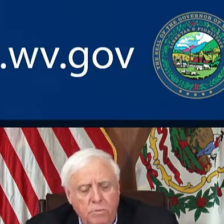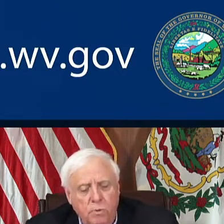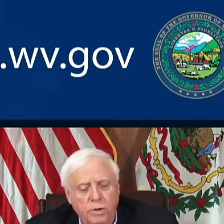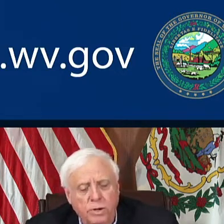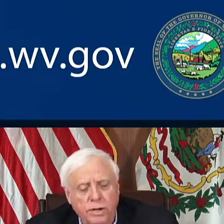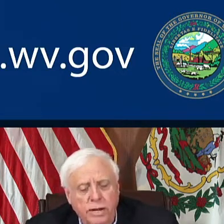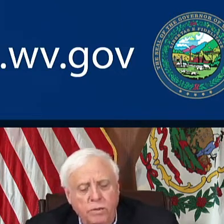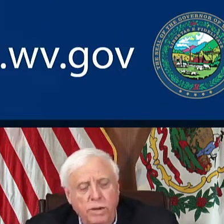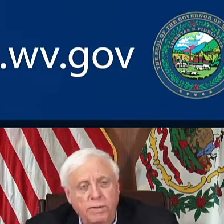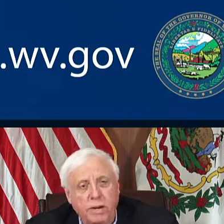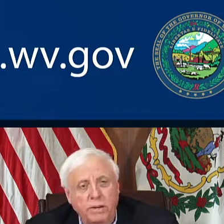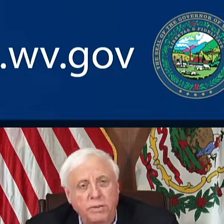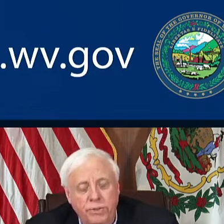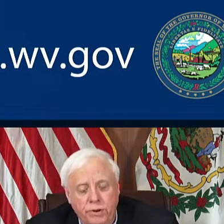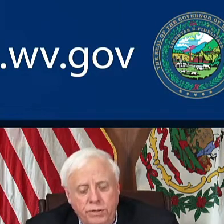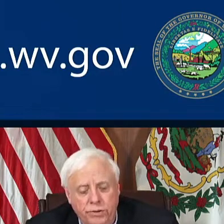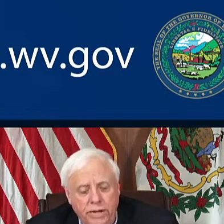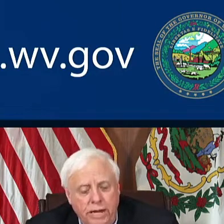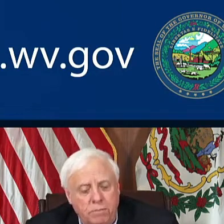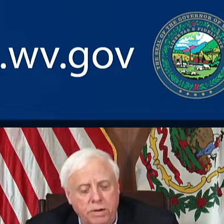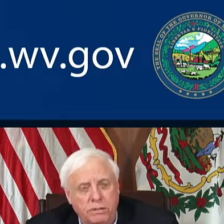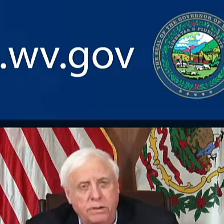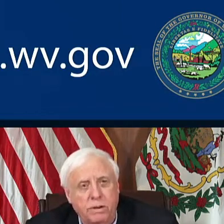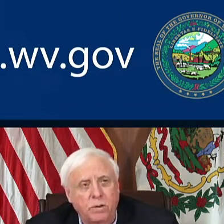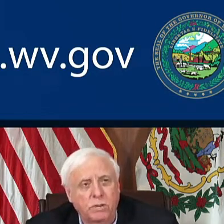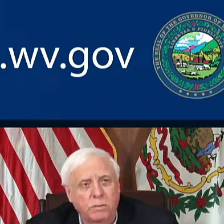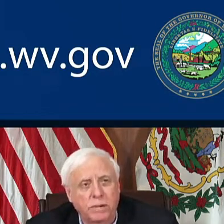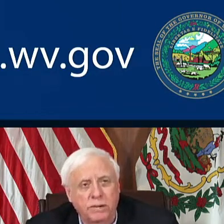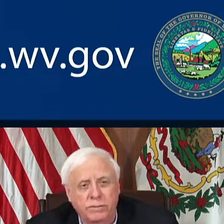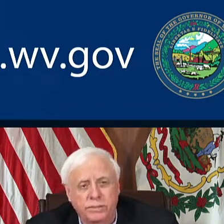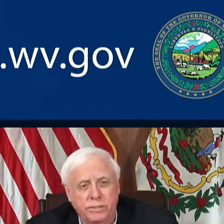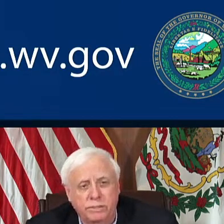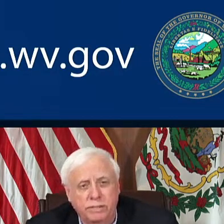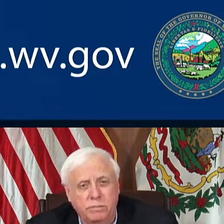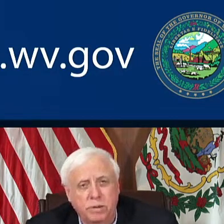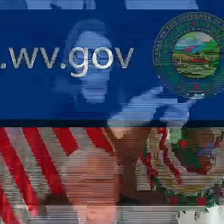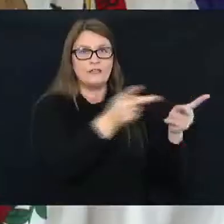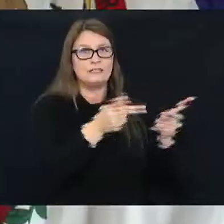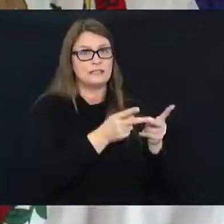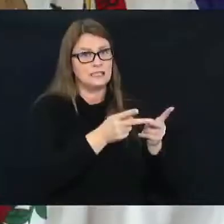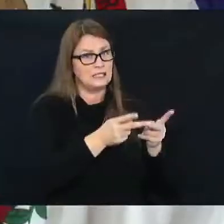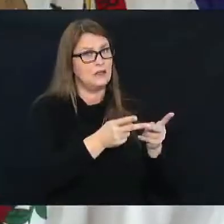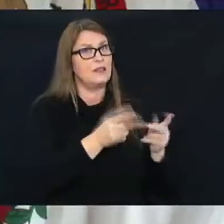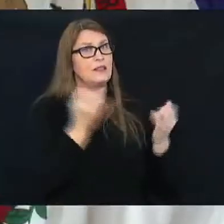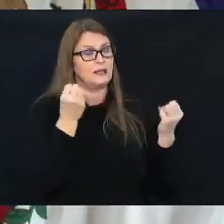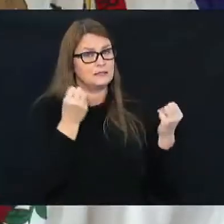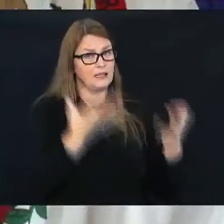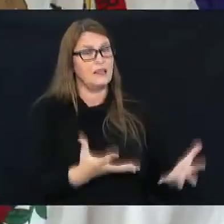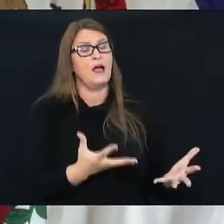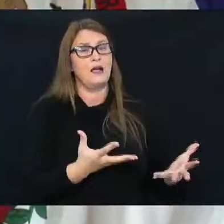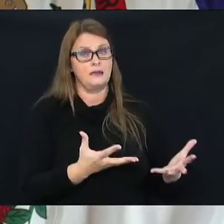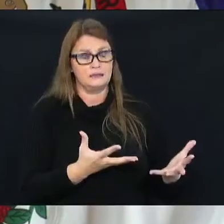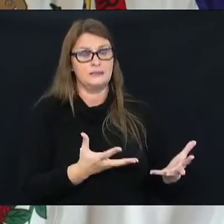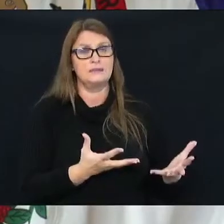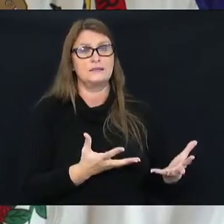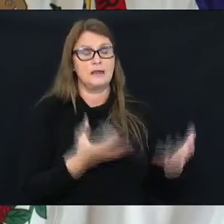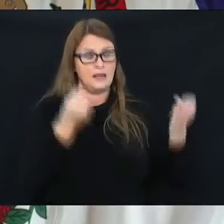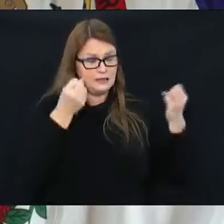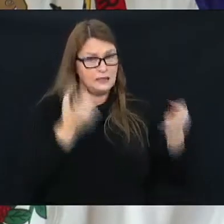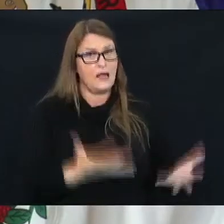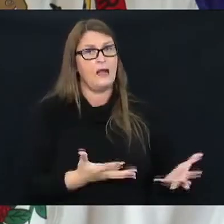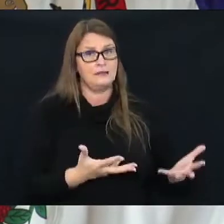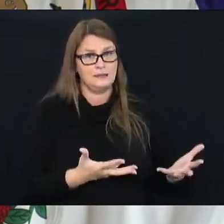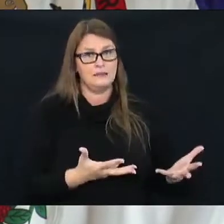I report to you now that we have 133 outbreaks in our long-term care facilities. That's a bundle. That's an awful lot, an awful